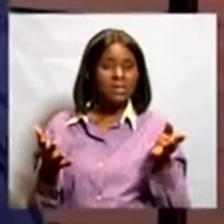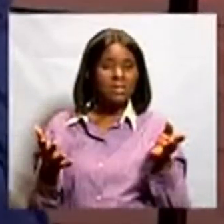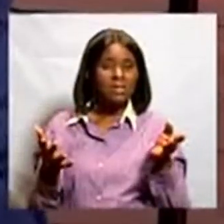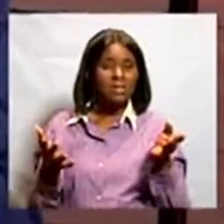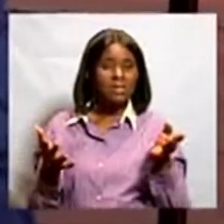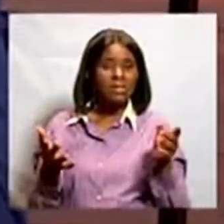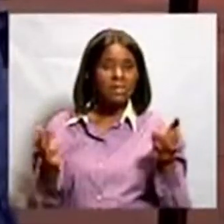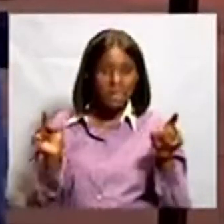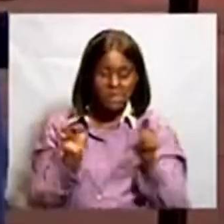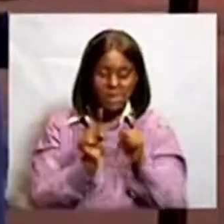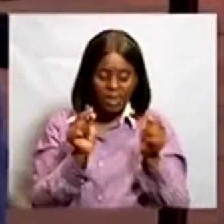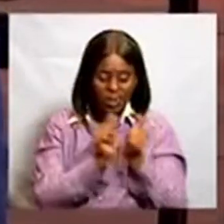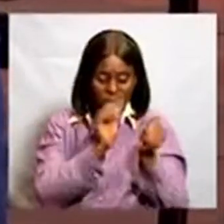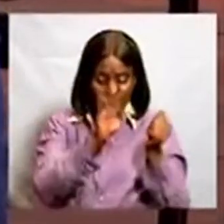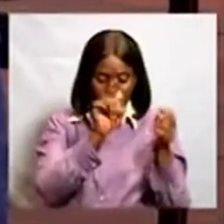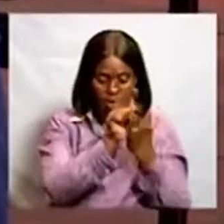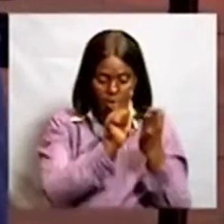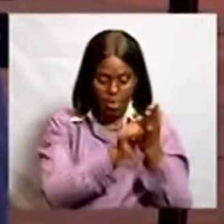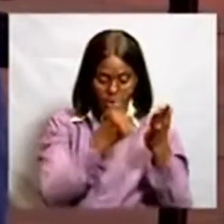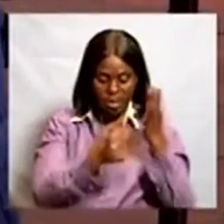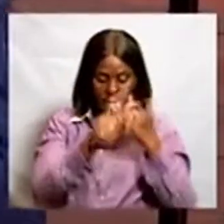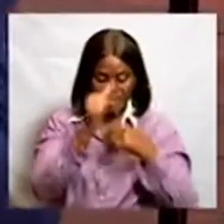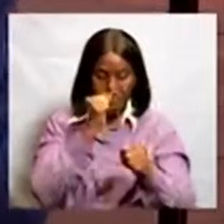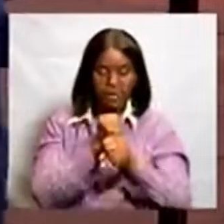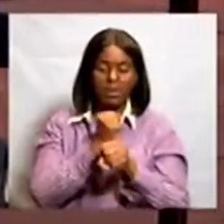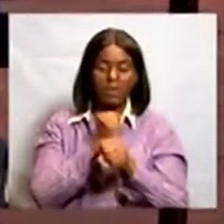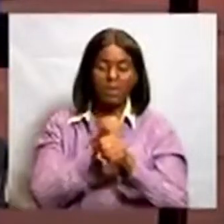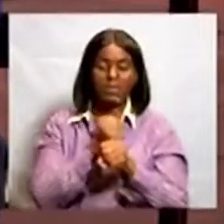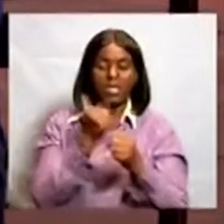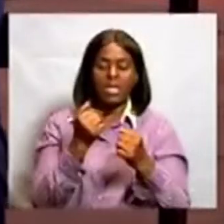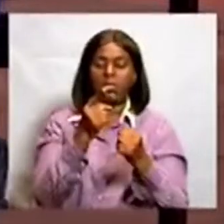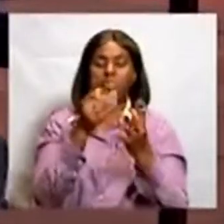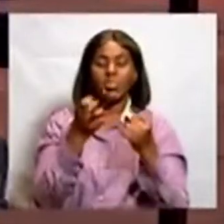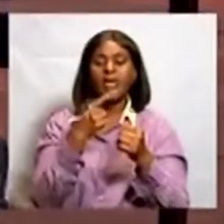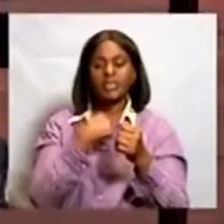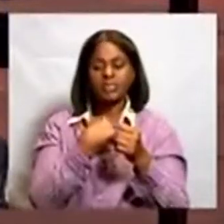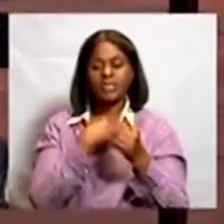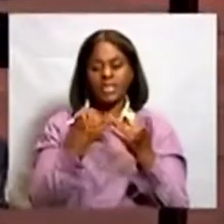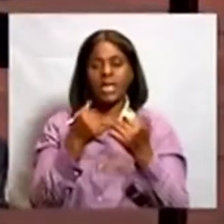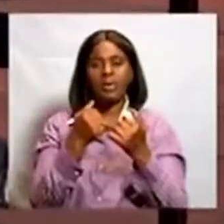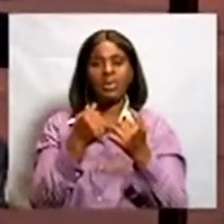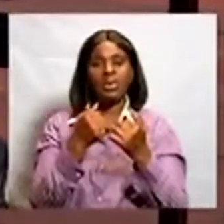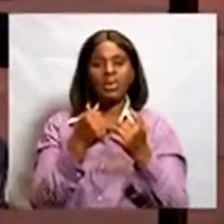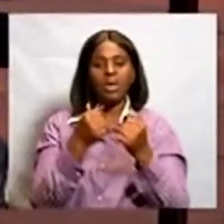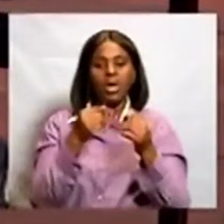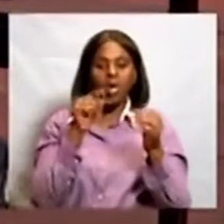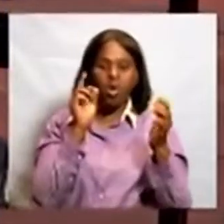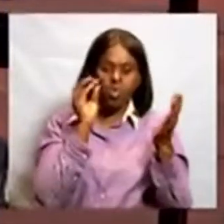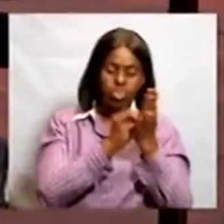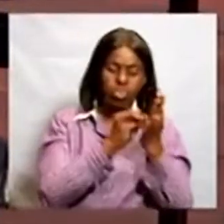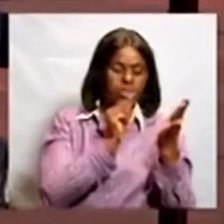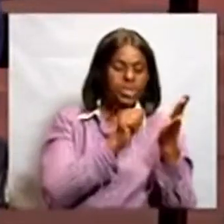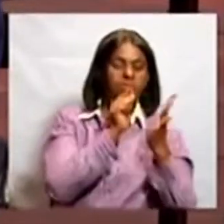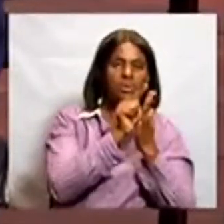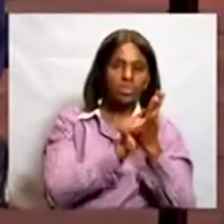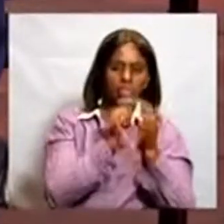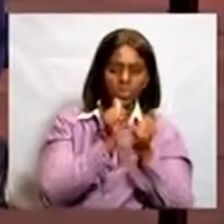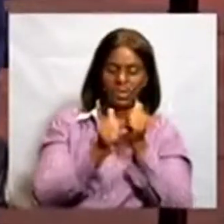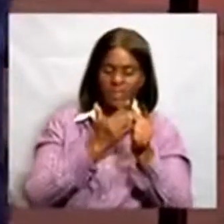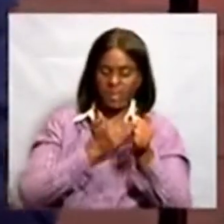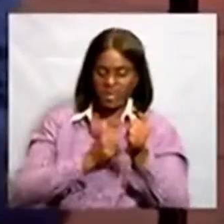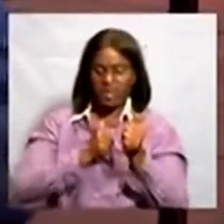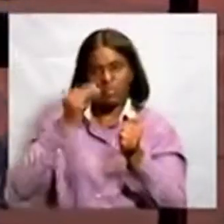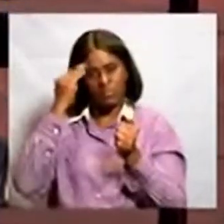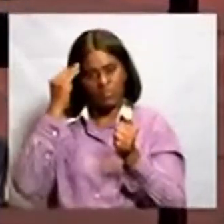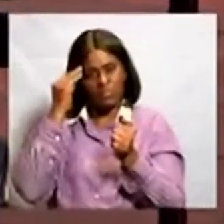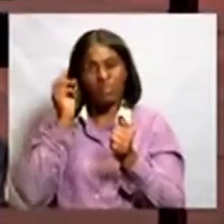and the law that we are making. So you want me to subscribe to a law that I know